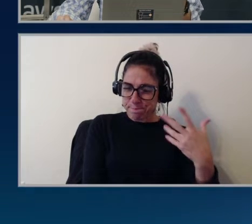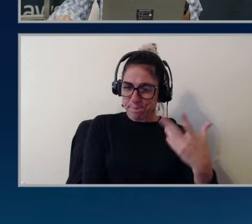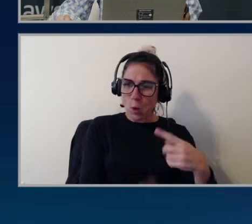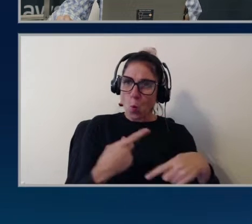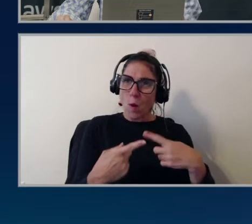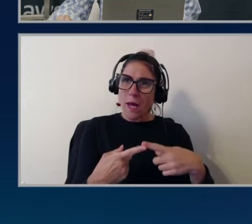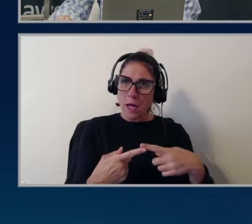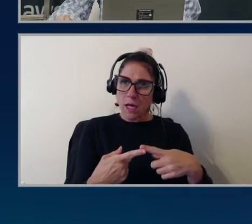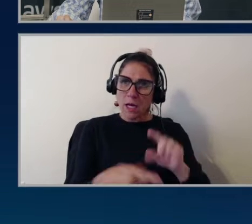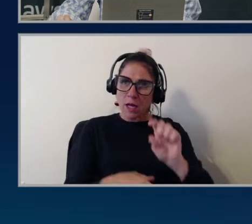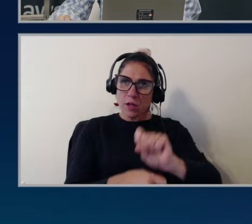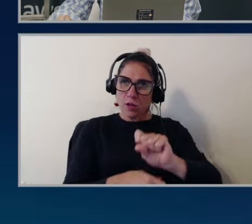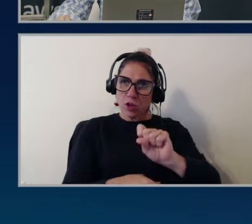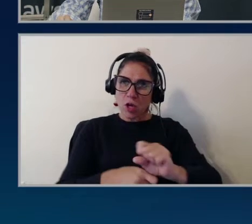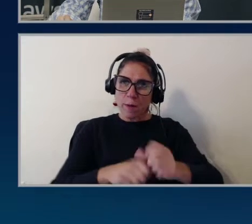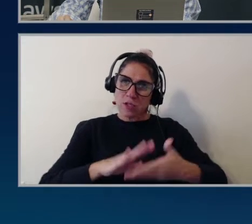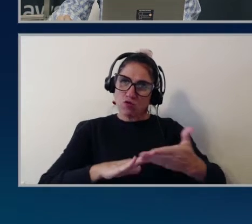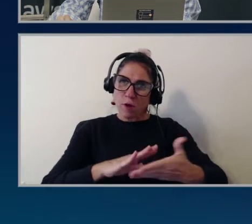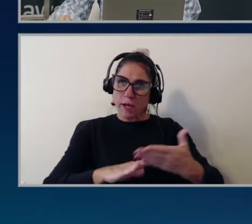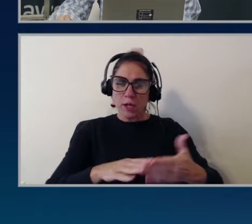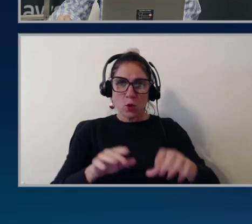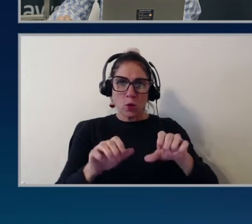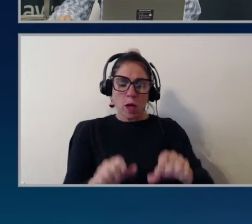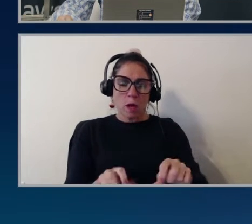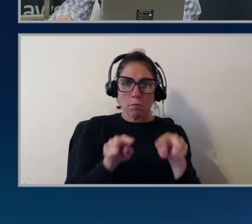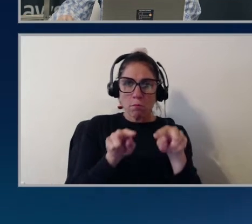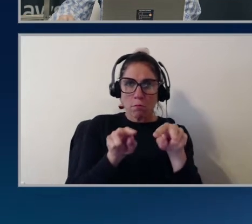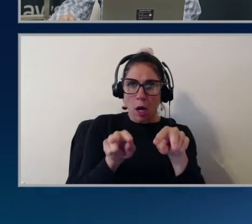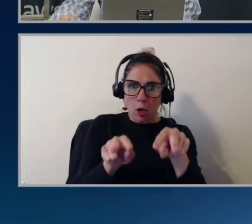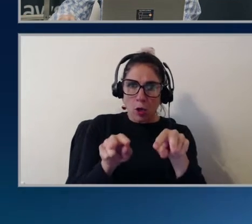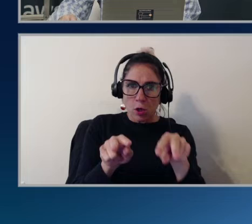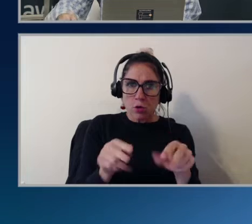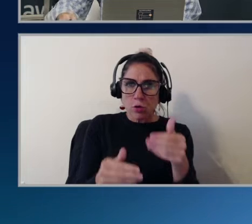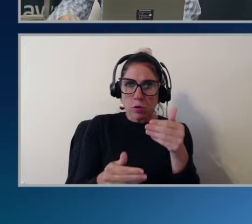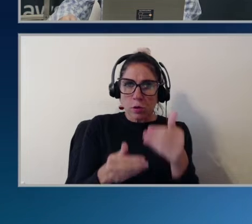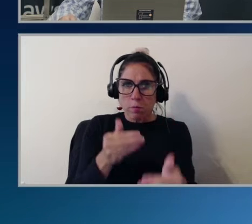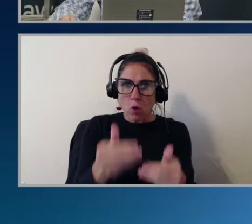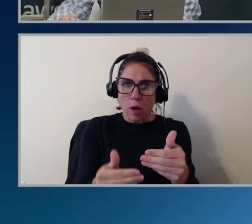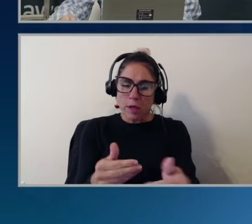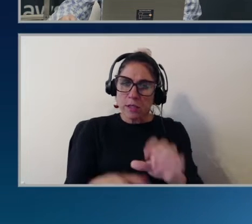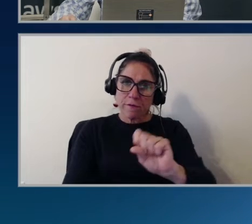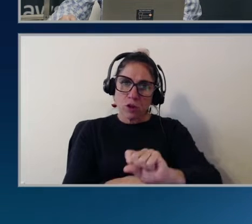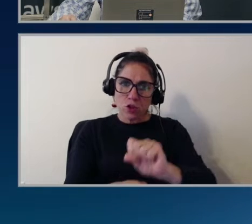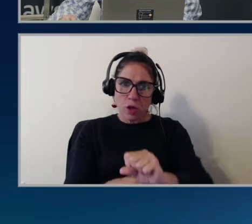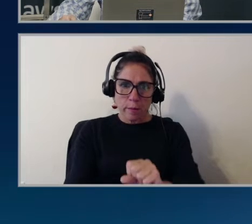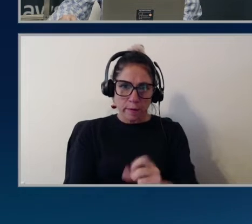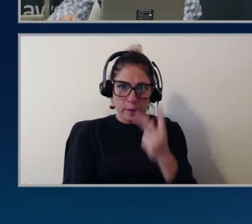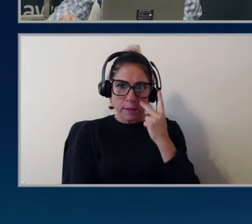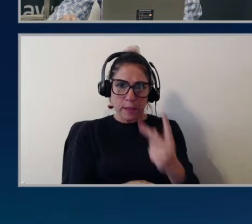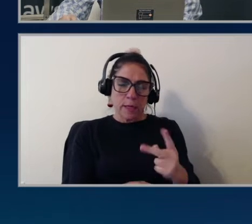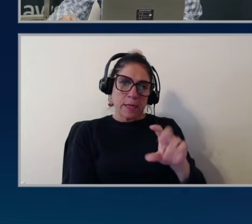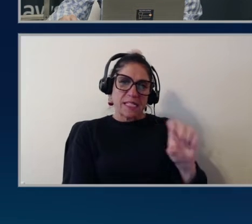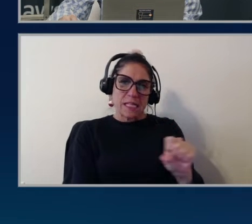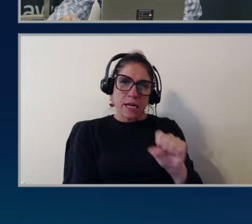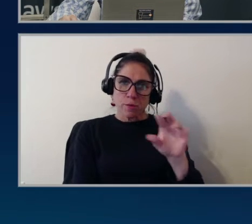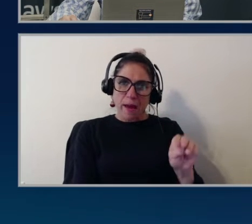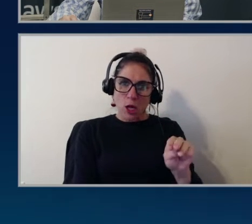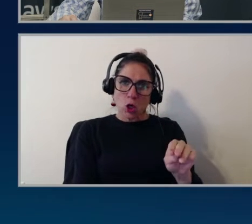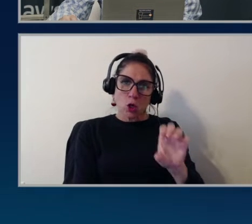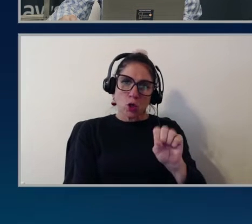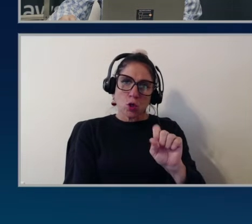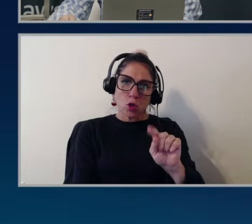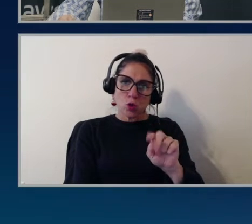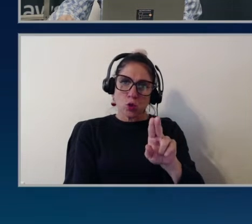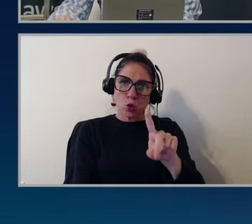When the job is running, you can monitor the progress of the job. If you go to the SageMaker Studio, Okay.